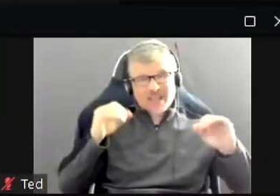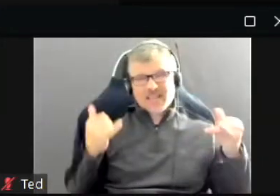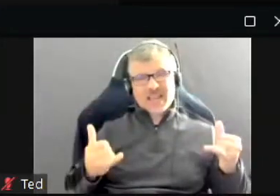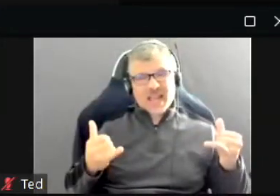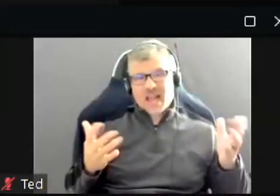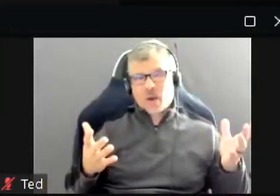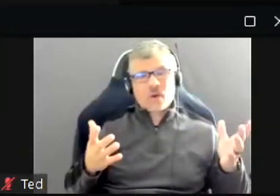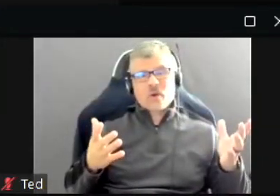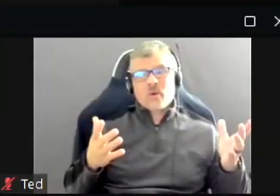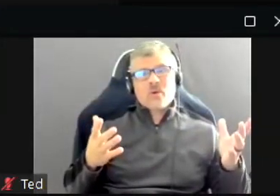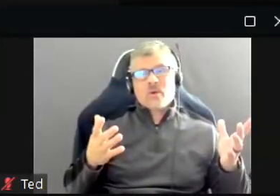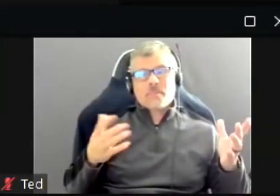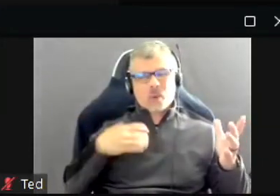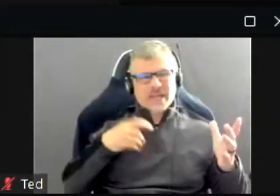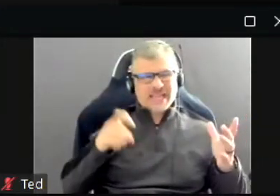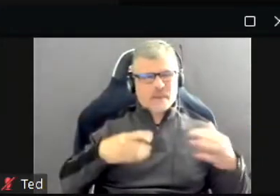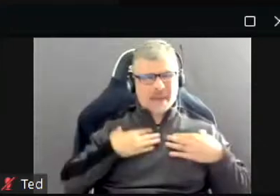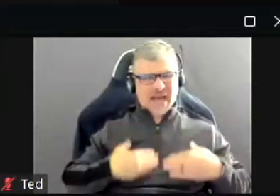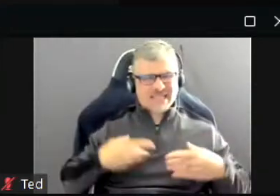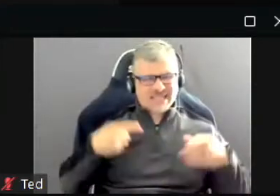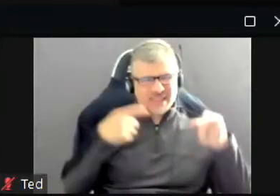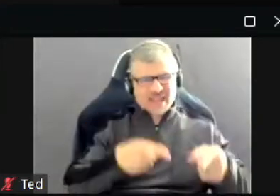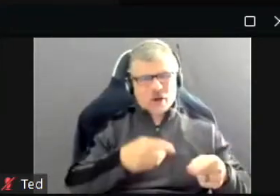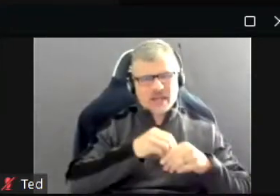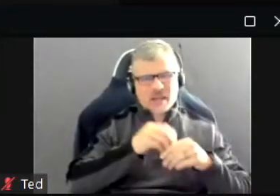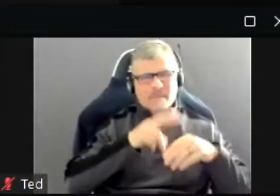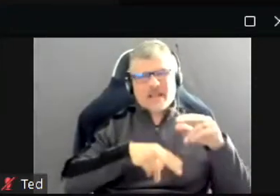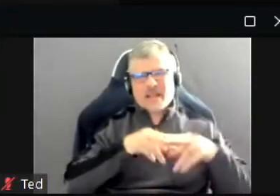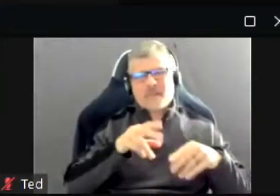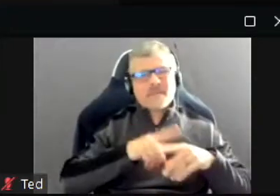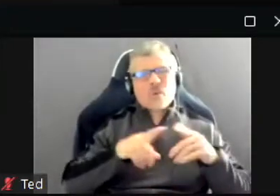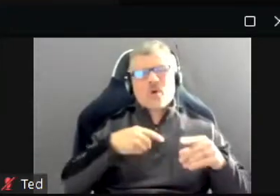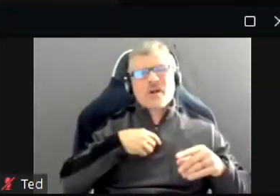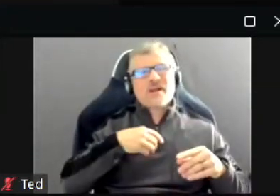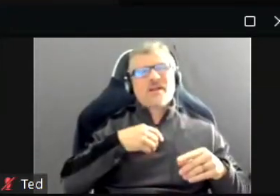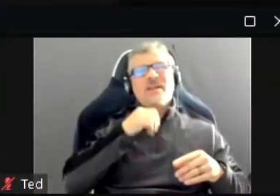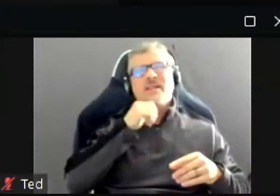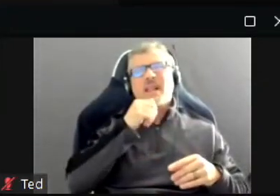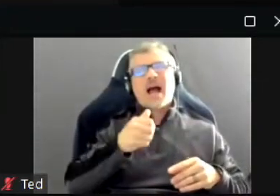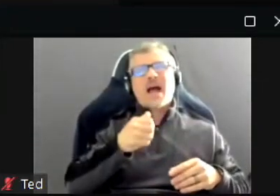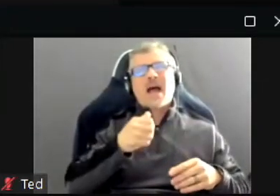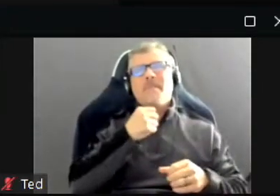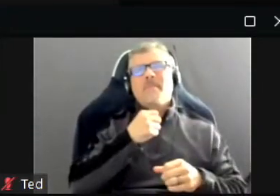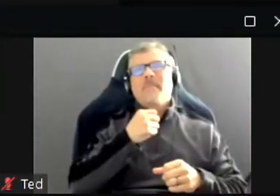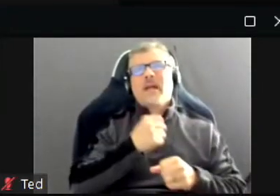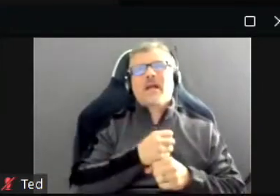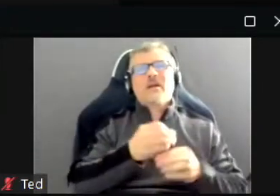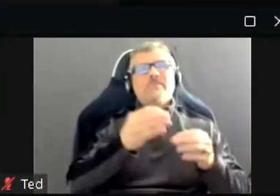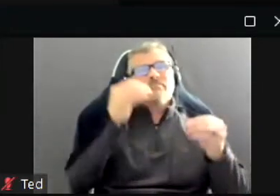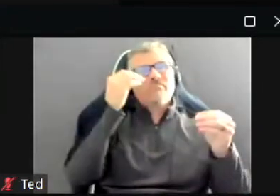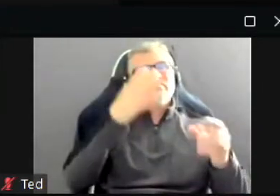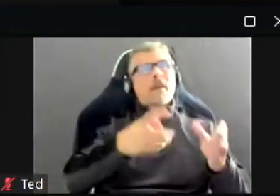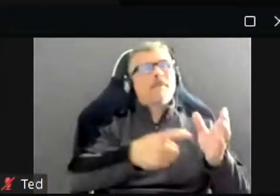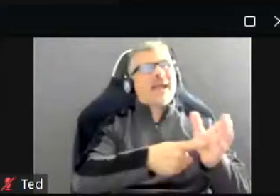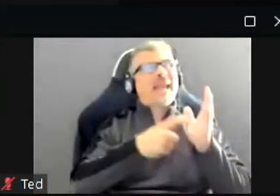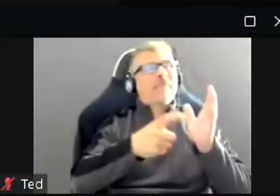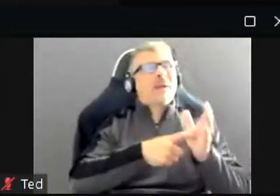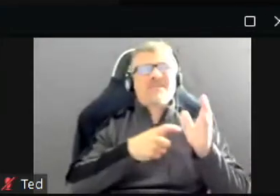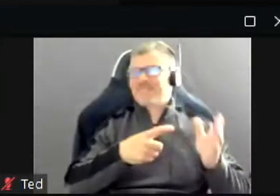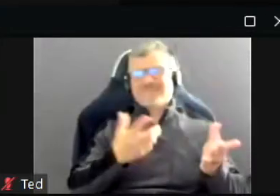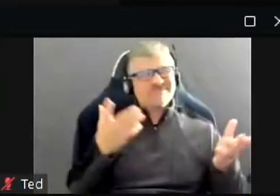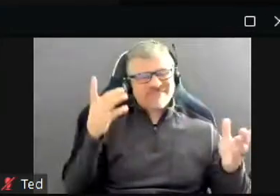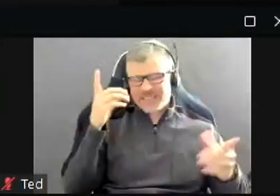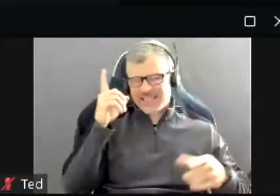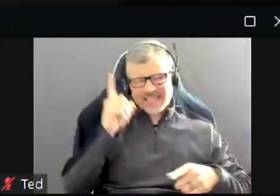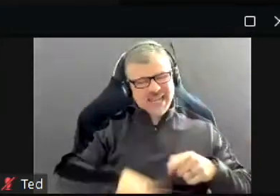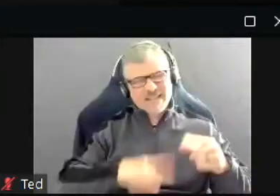bodies in the building, but just not making statements or mandates that are not feasible, appropriate,